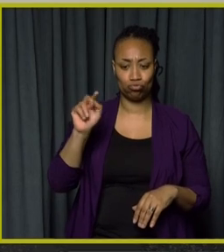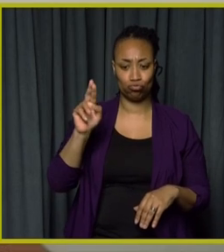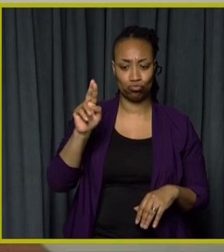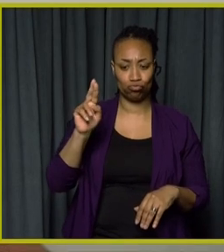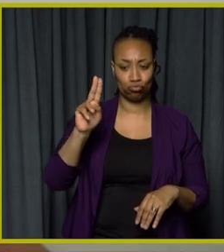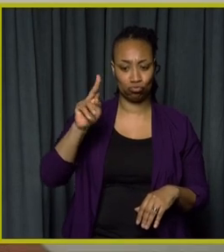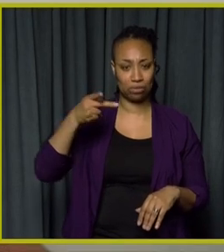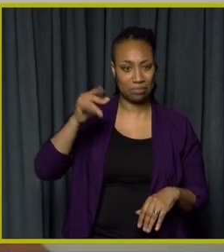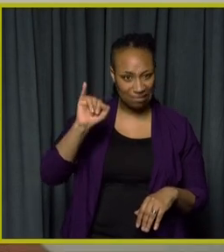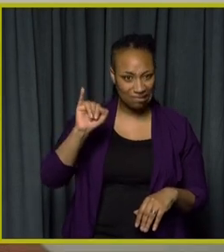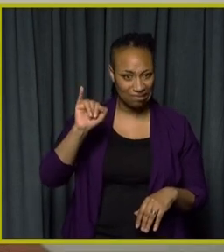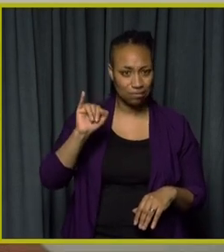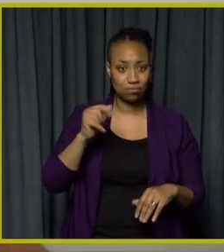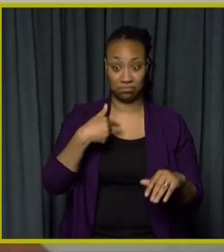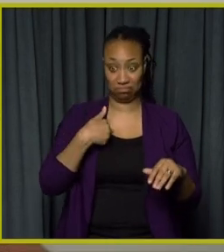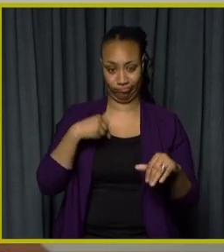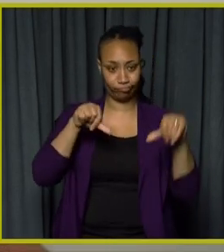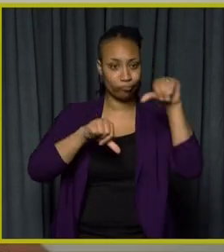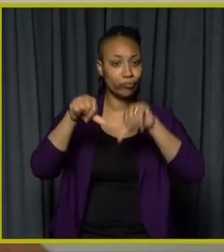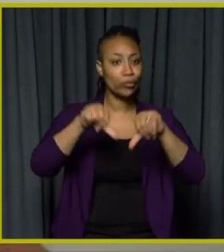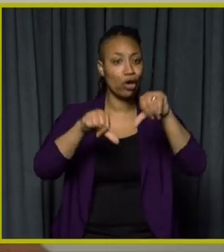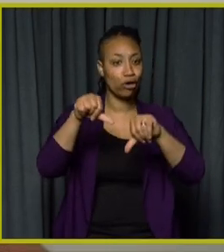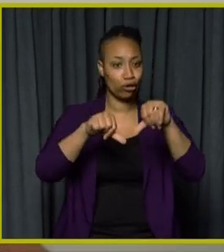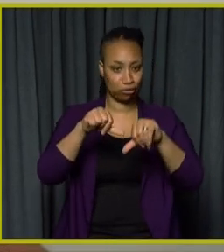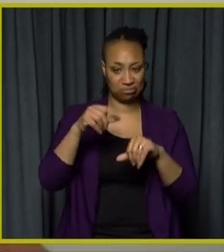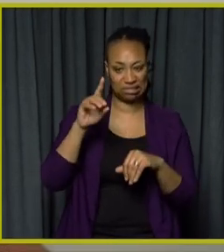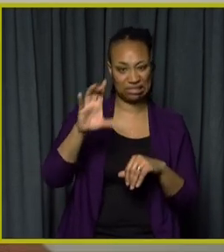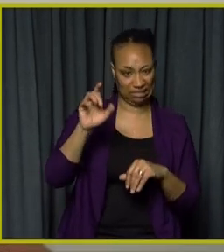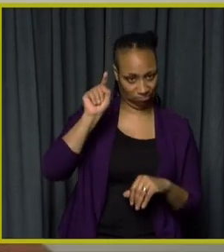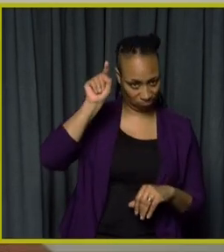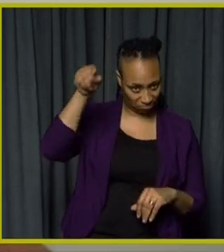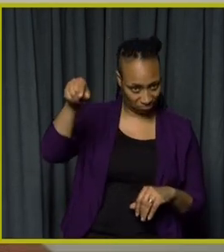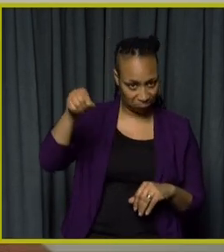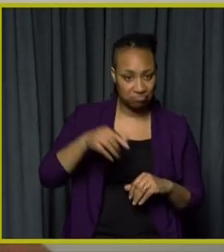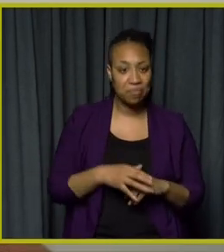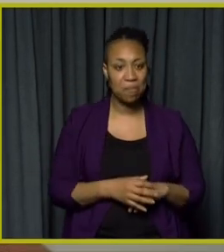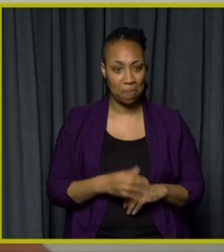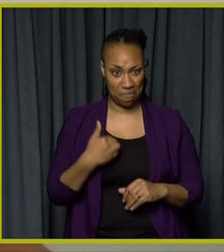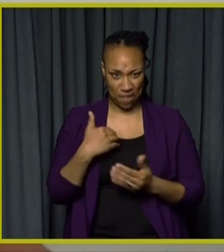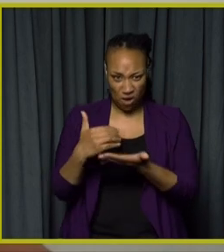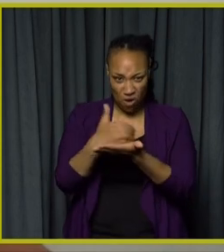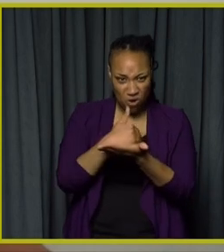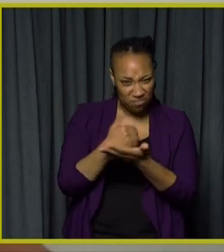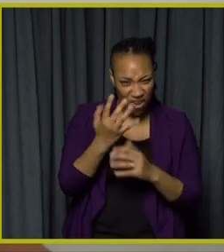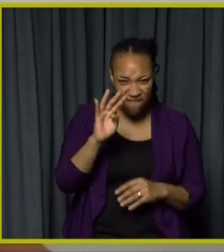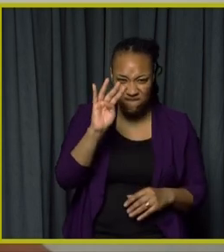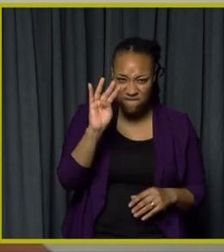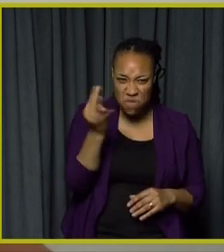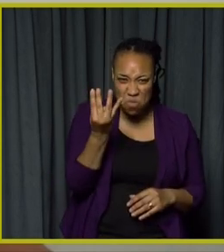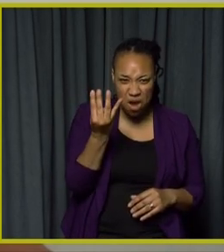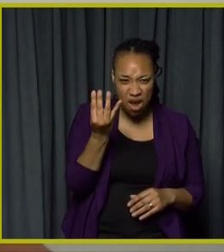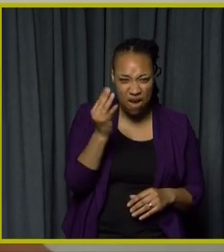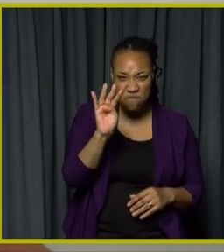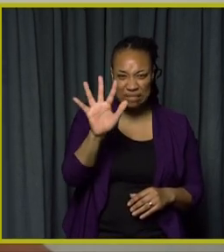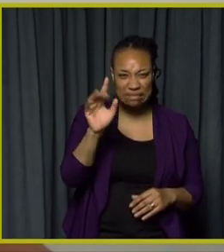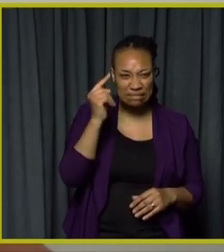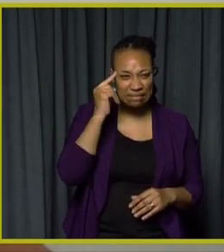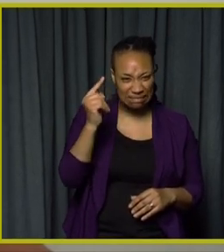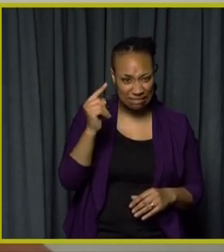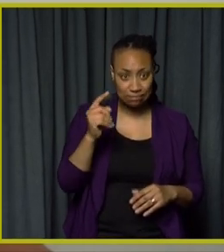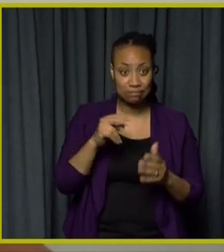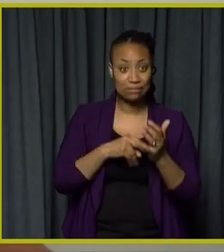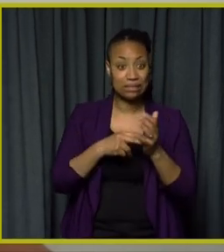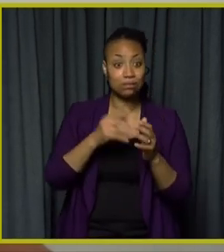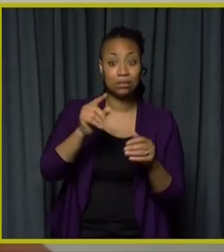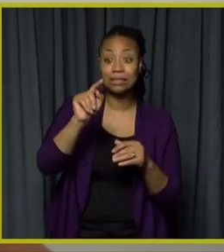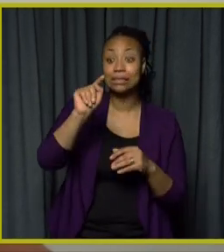subminimum wage is $4.45 an hour. I have to rely on tips to make up